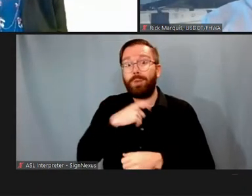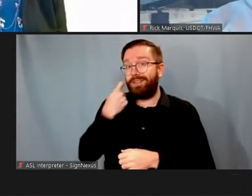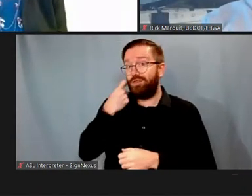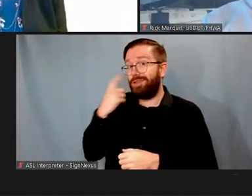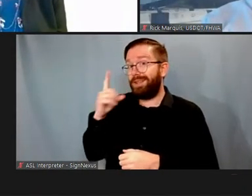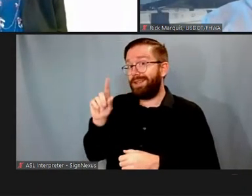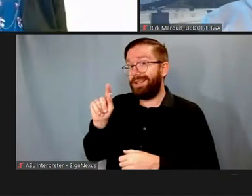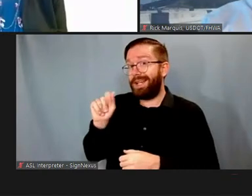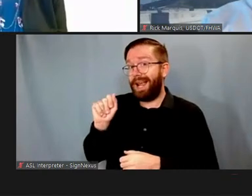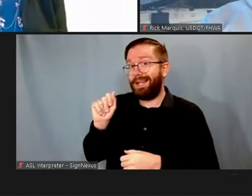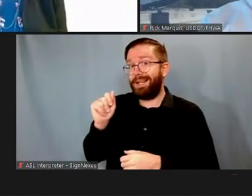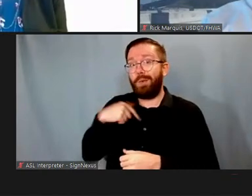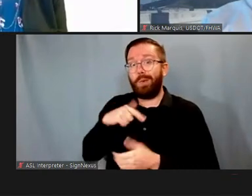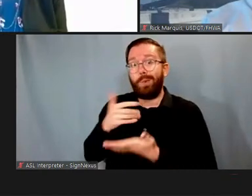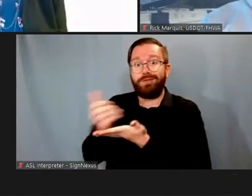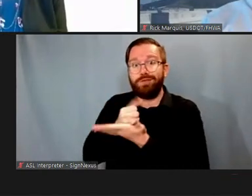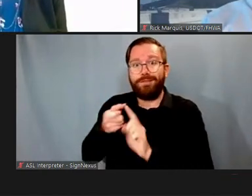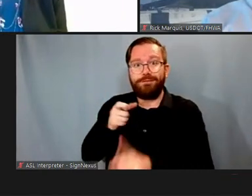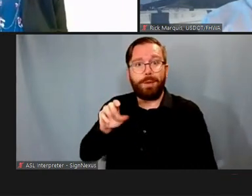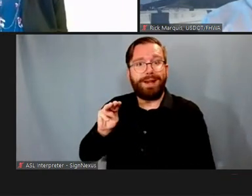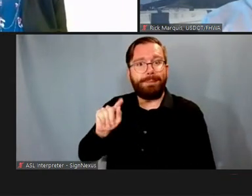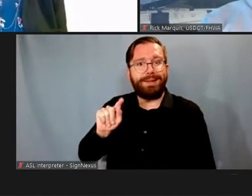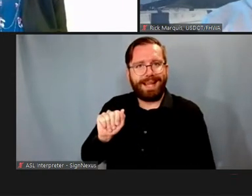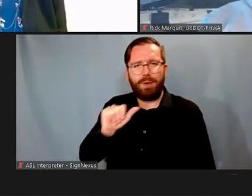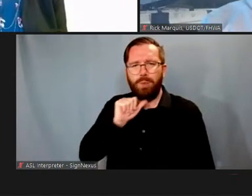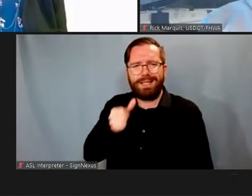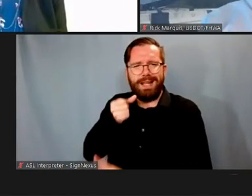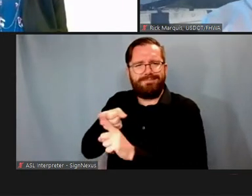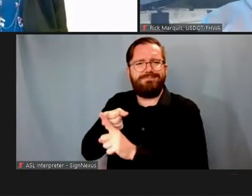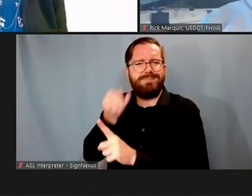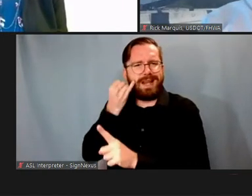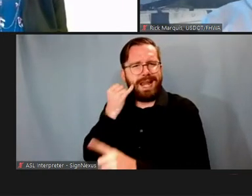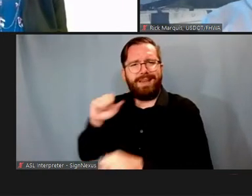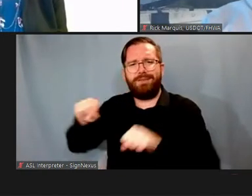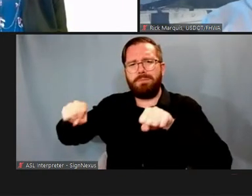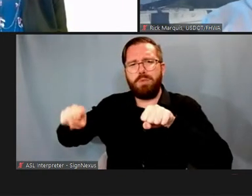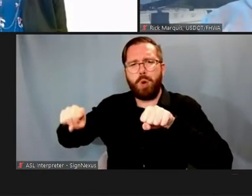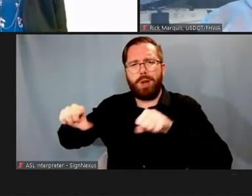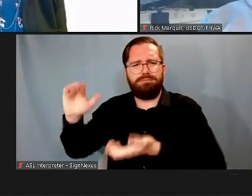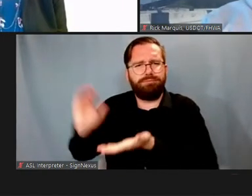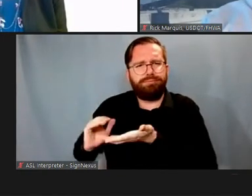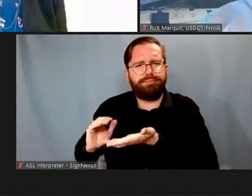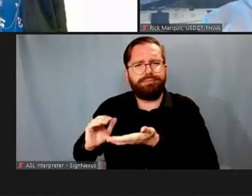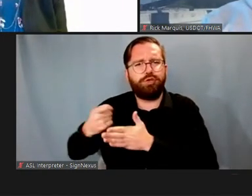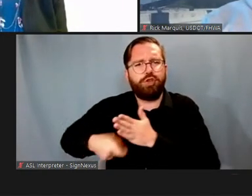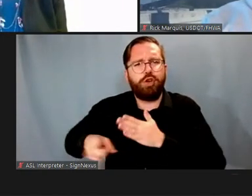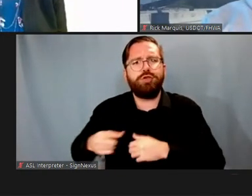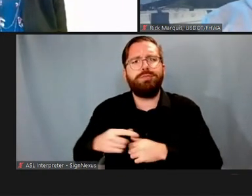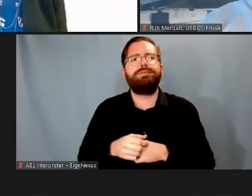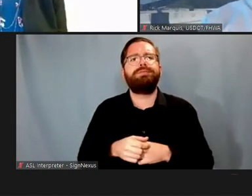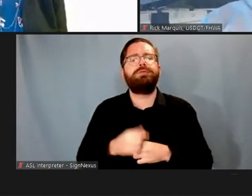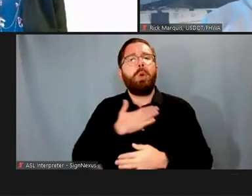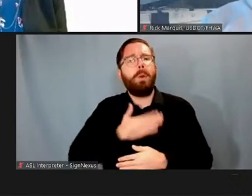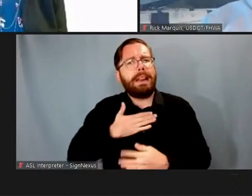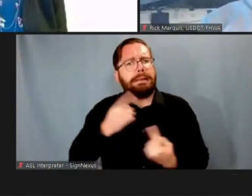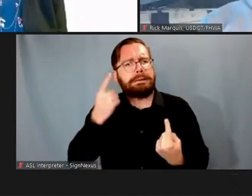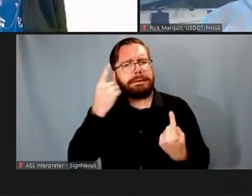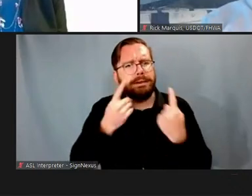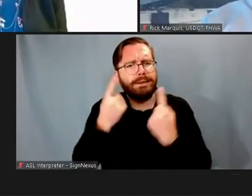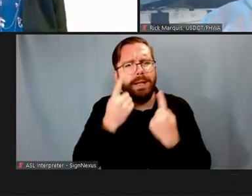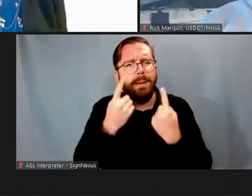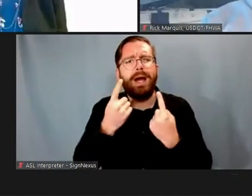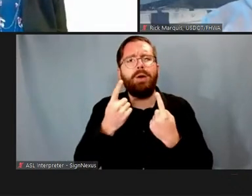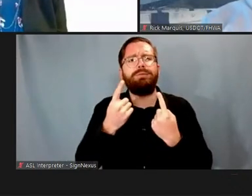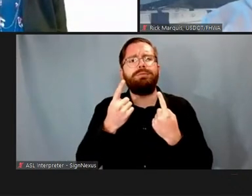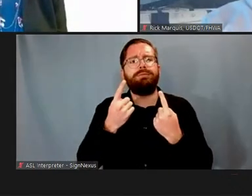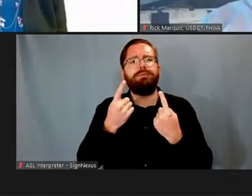available from the mta so i'm asking you to take into consideration the fact that we have no